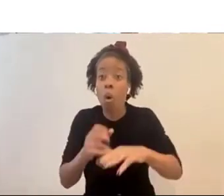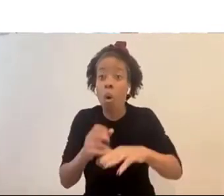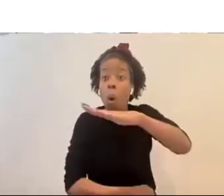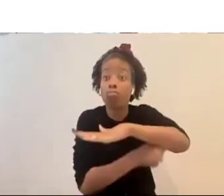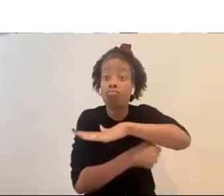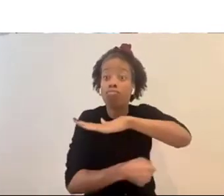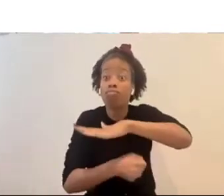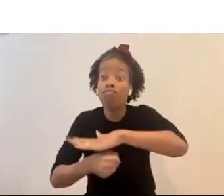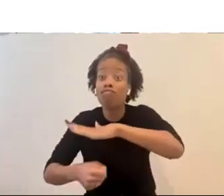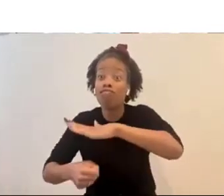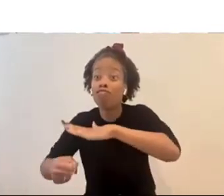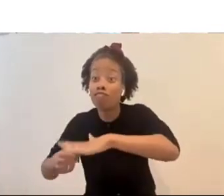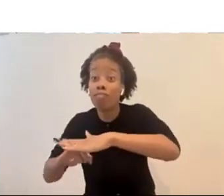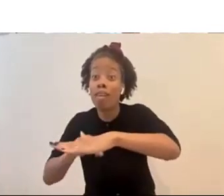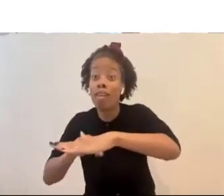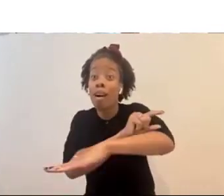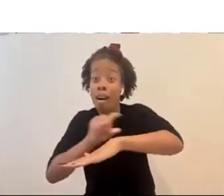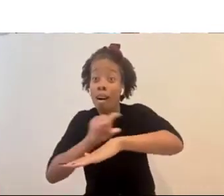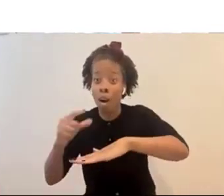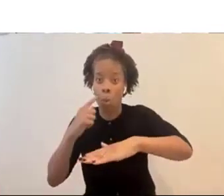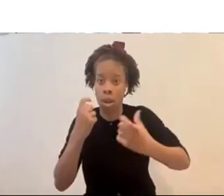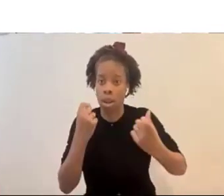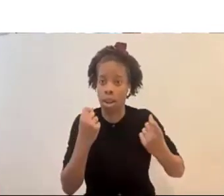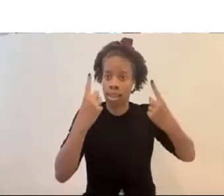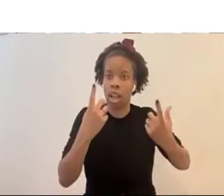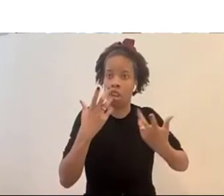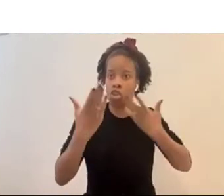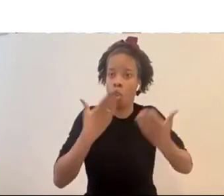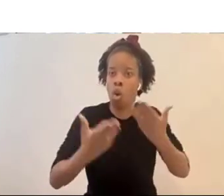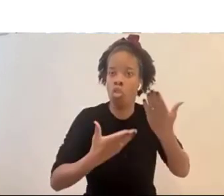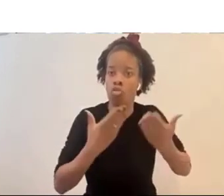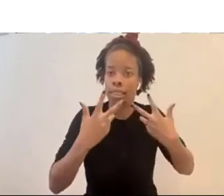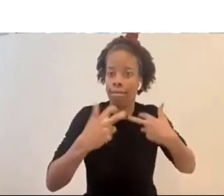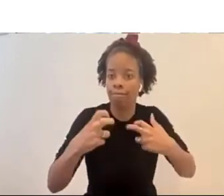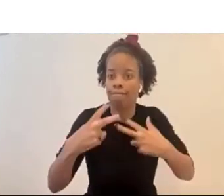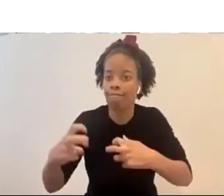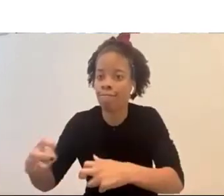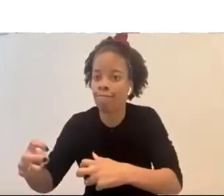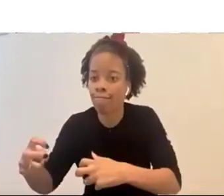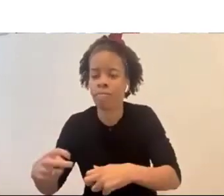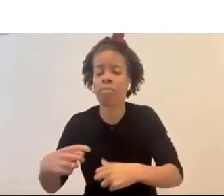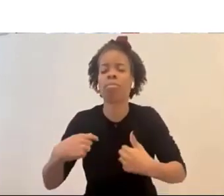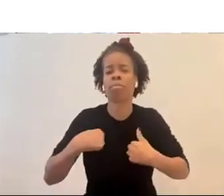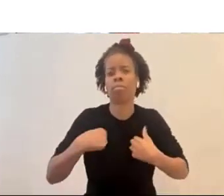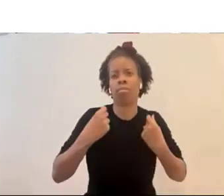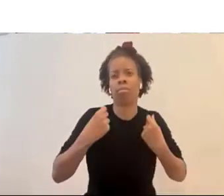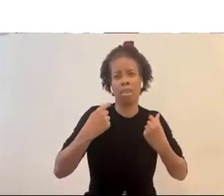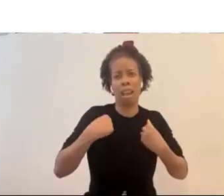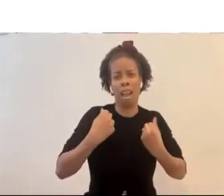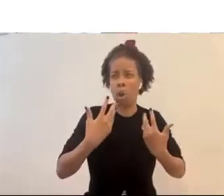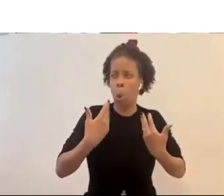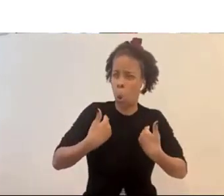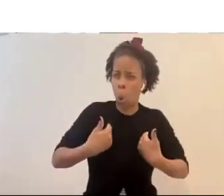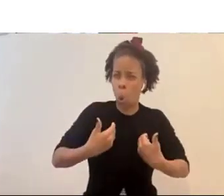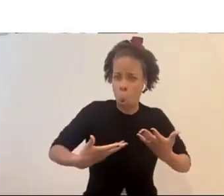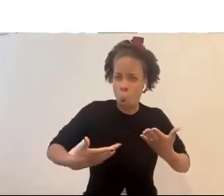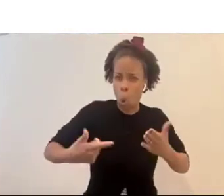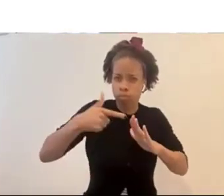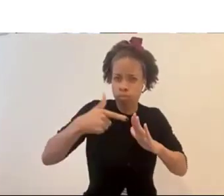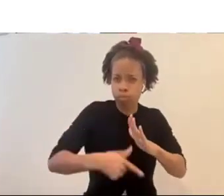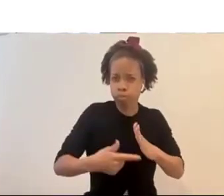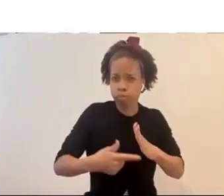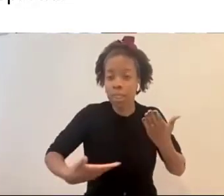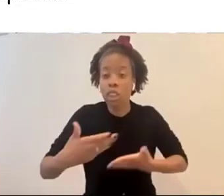us understand our storytelling, they really have led to some rich discussions. So if you go on to the next